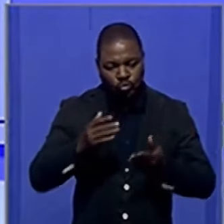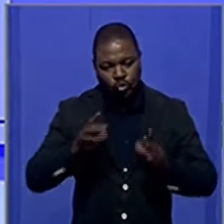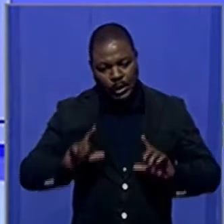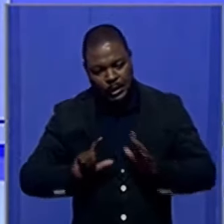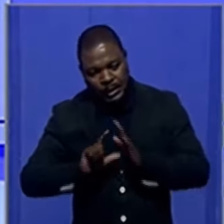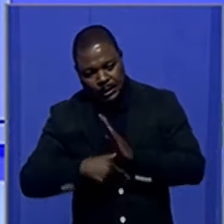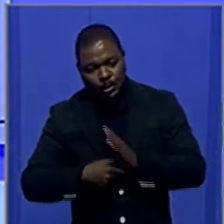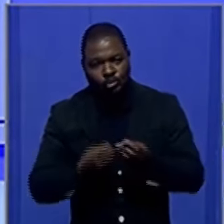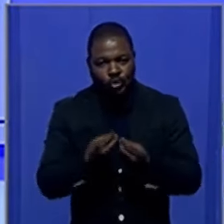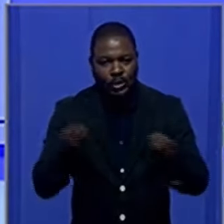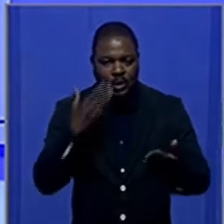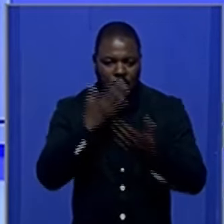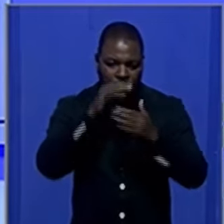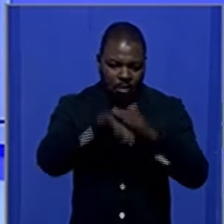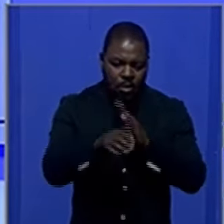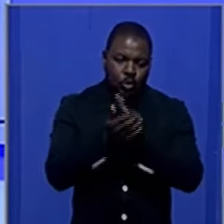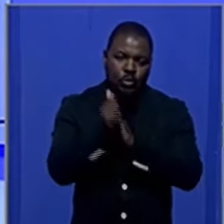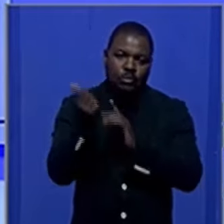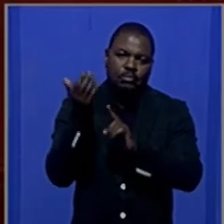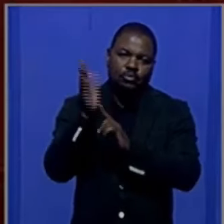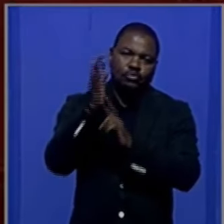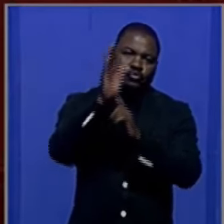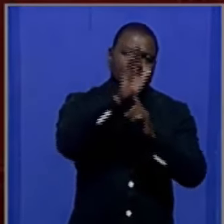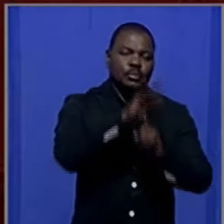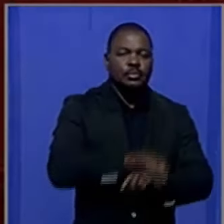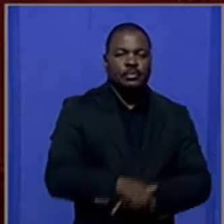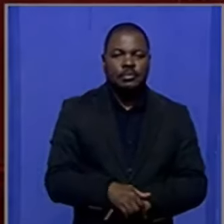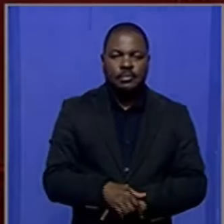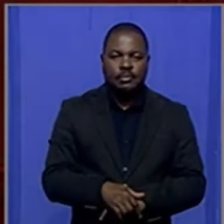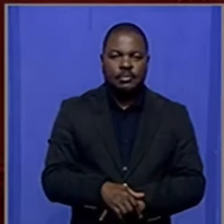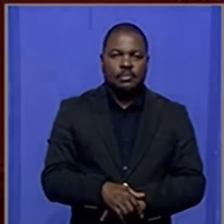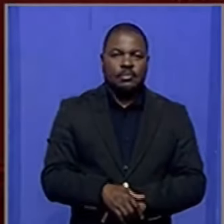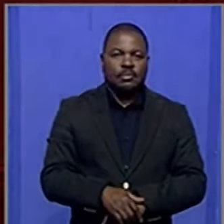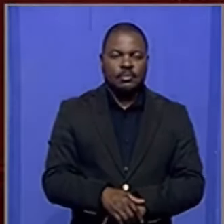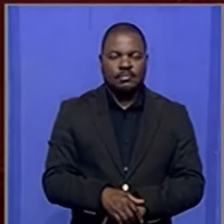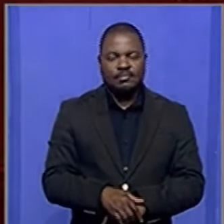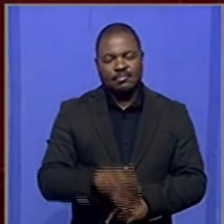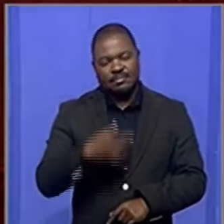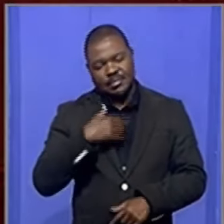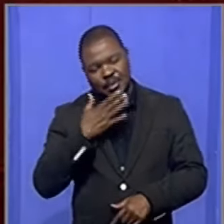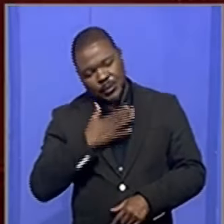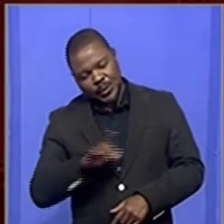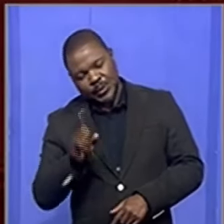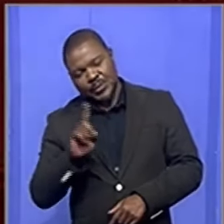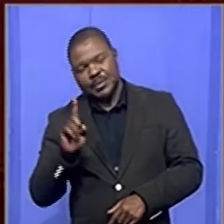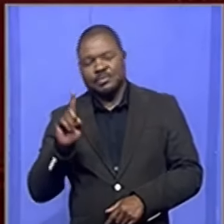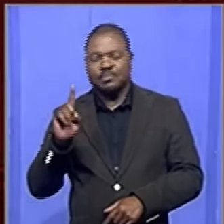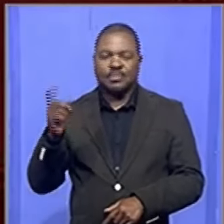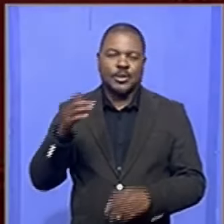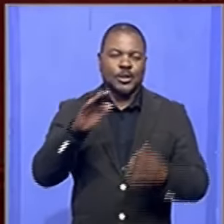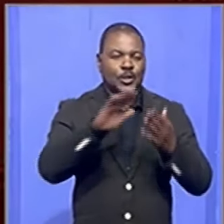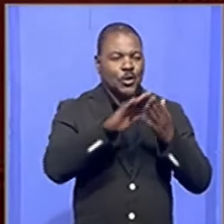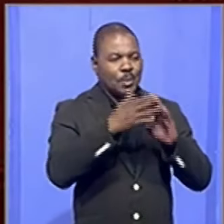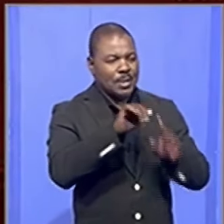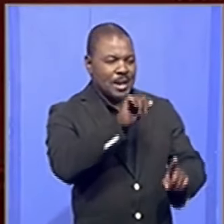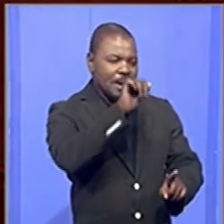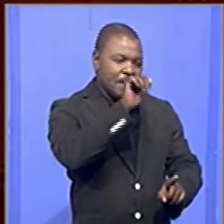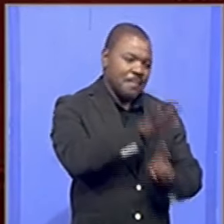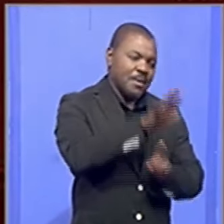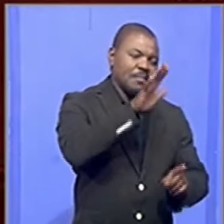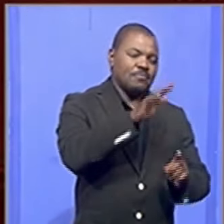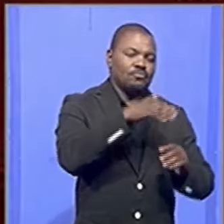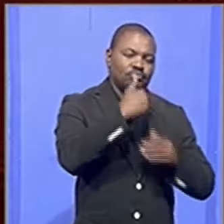tšweletša ditalente tša bona. I want to, have an impact on the society or the community